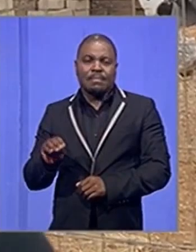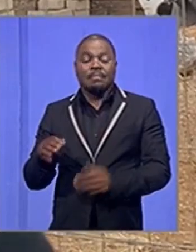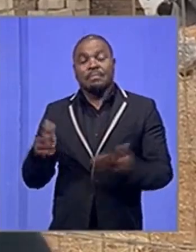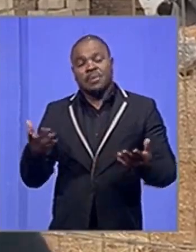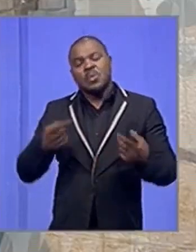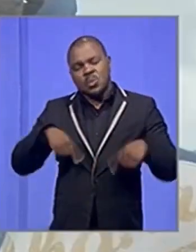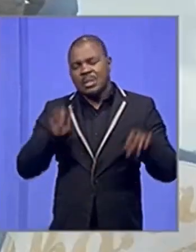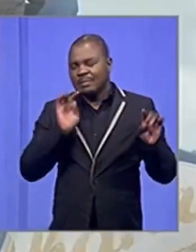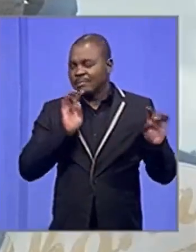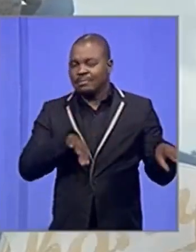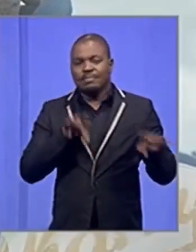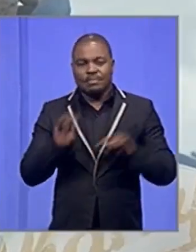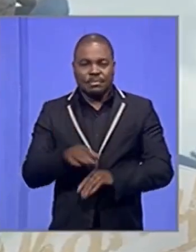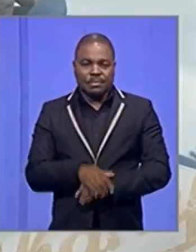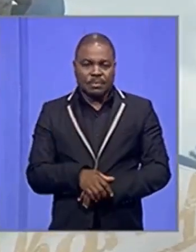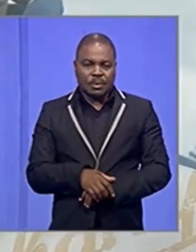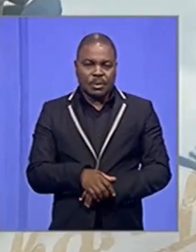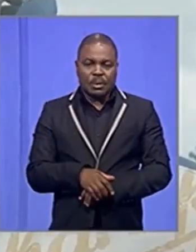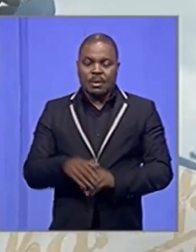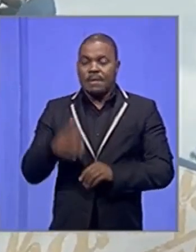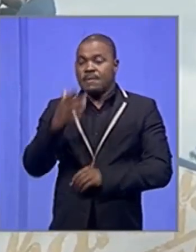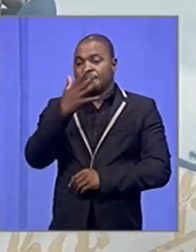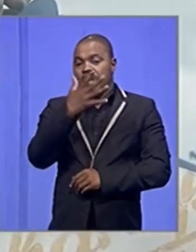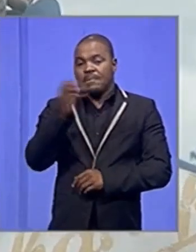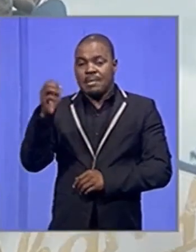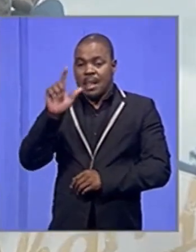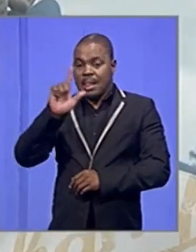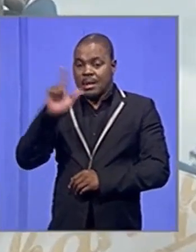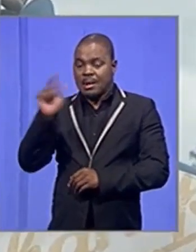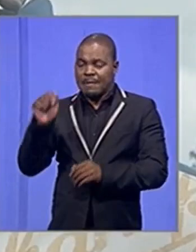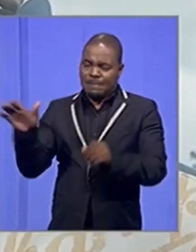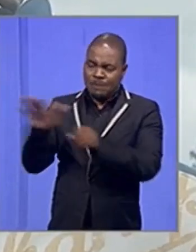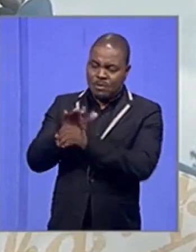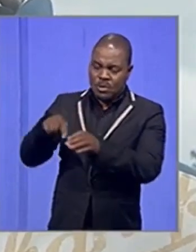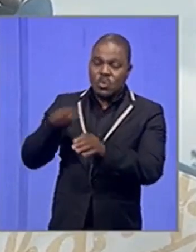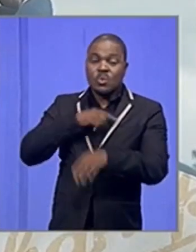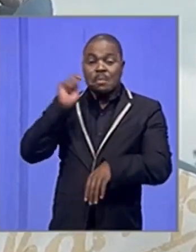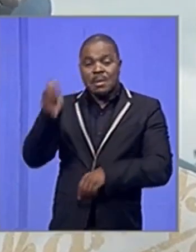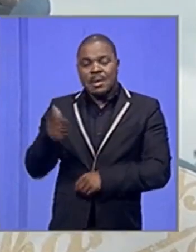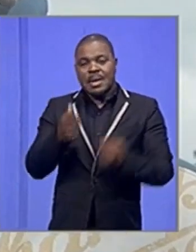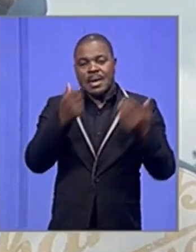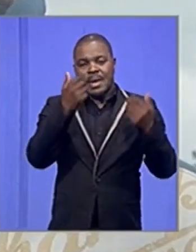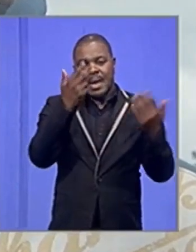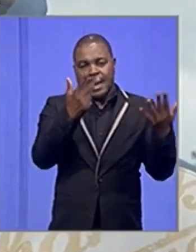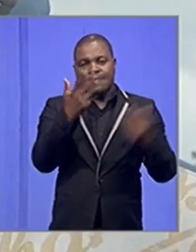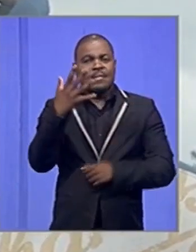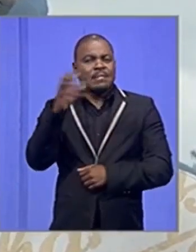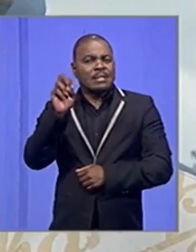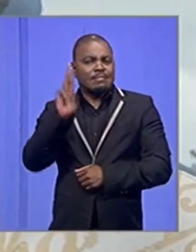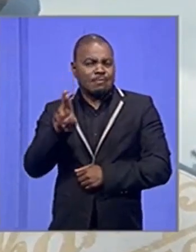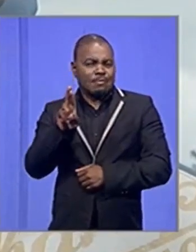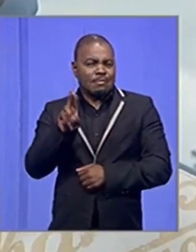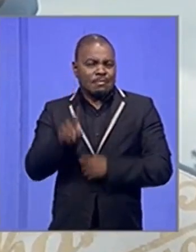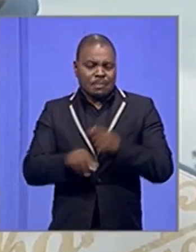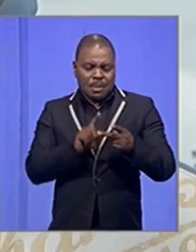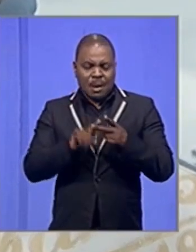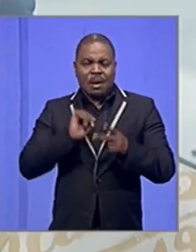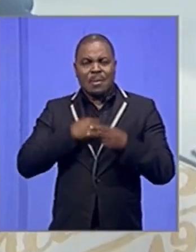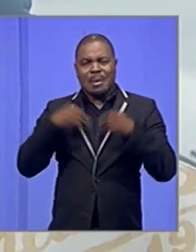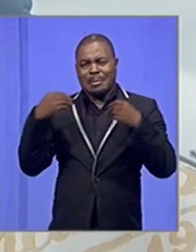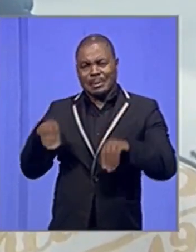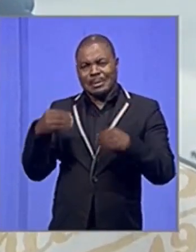We are suffering. And to refill 500 liters is 850 rand. So and even our business